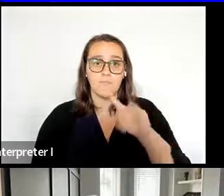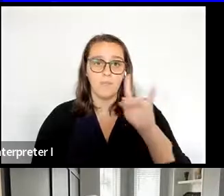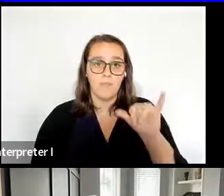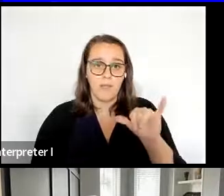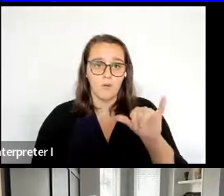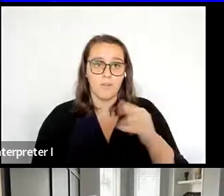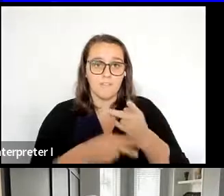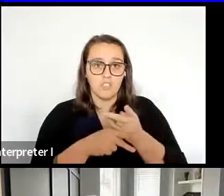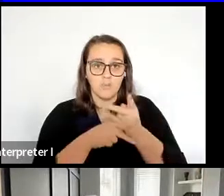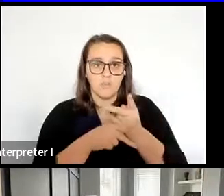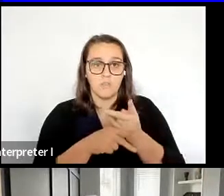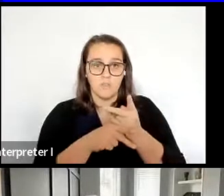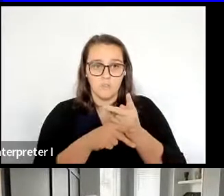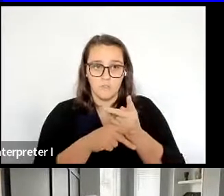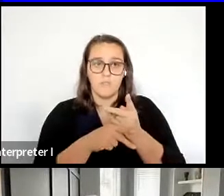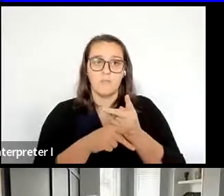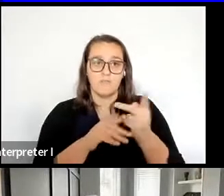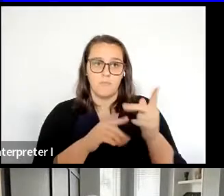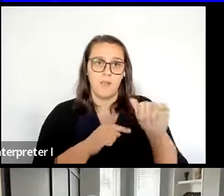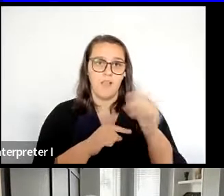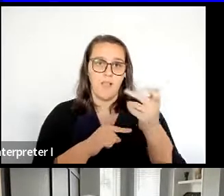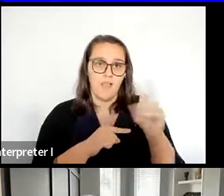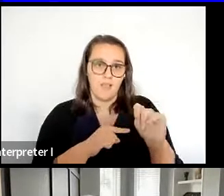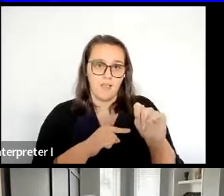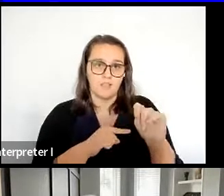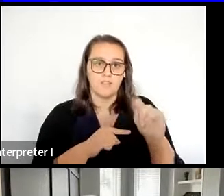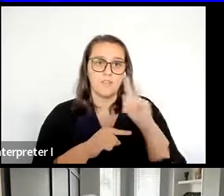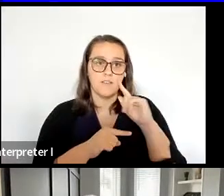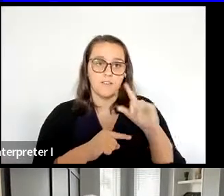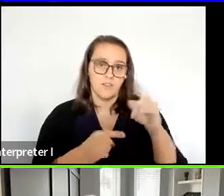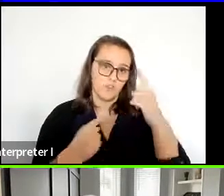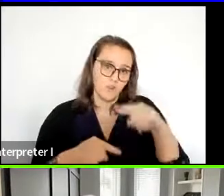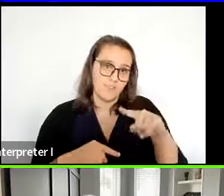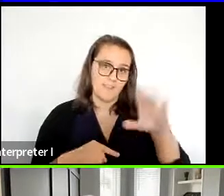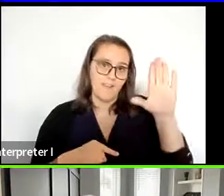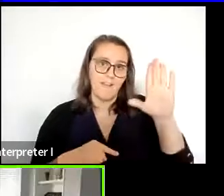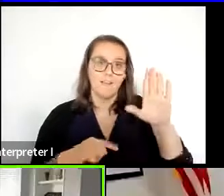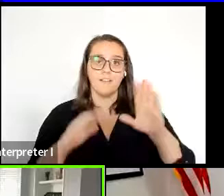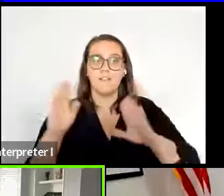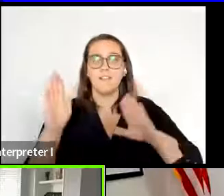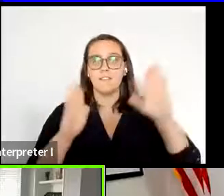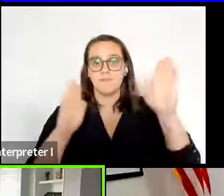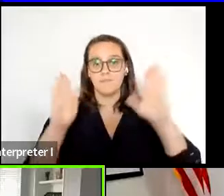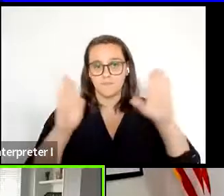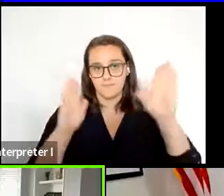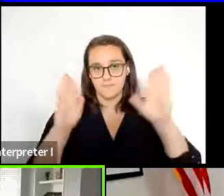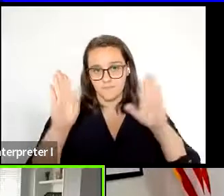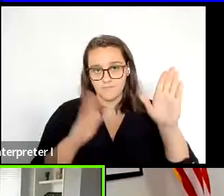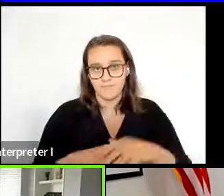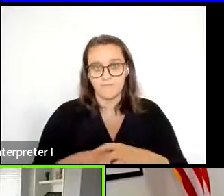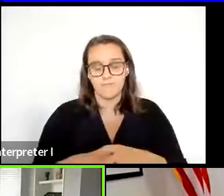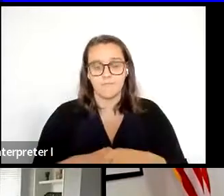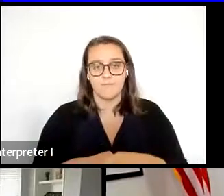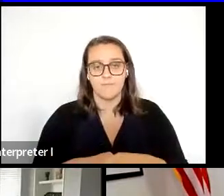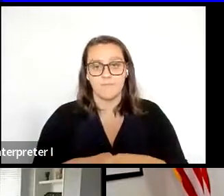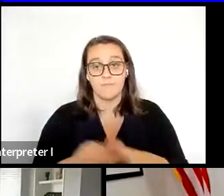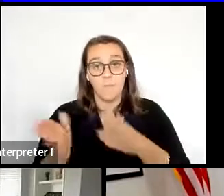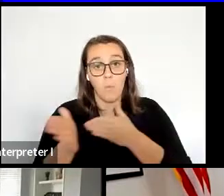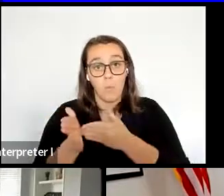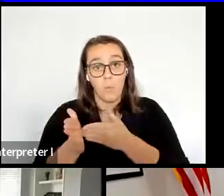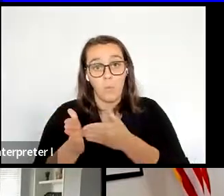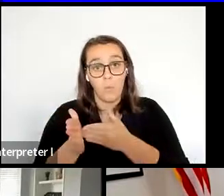Emergency Amendment Act, all those in favor say aye. Aye. Aye. Aye. Aye.